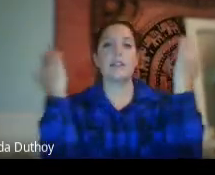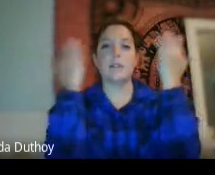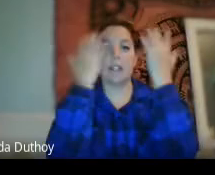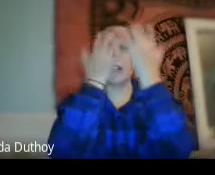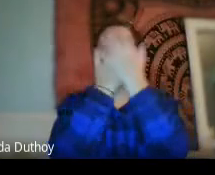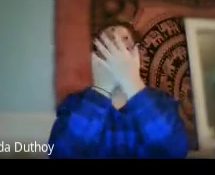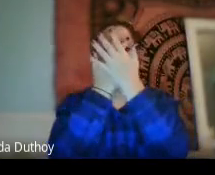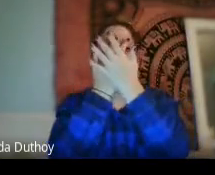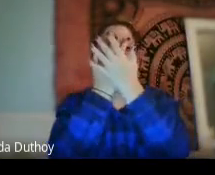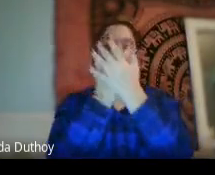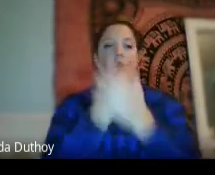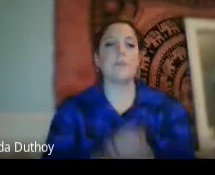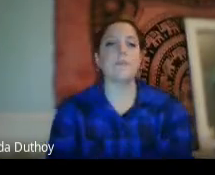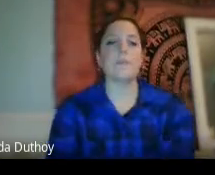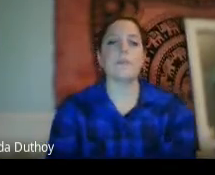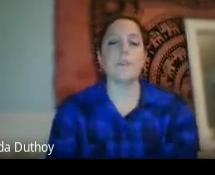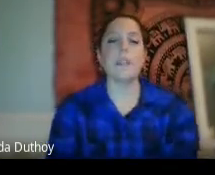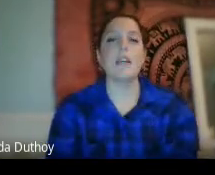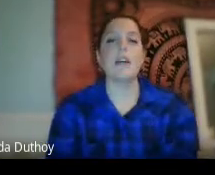eyes, you're covering your eyes or in the dark.